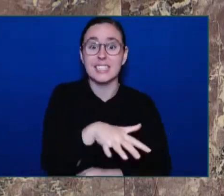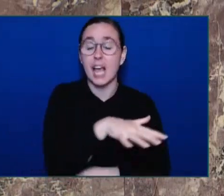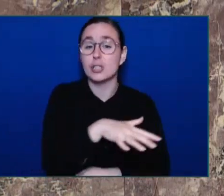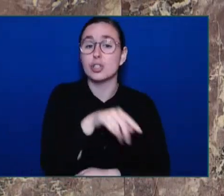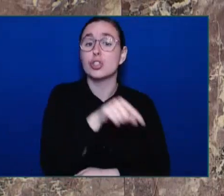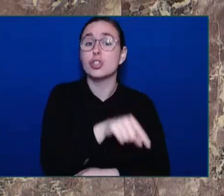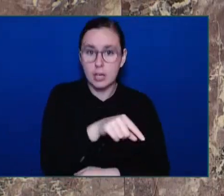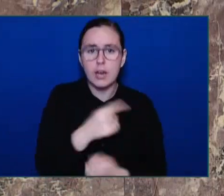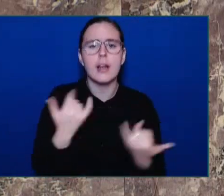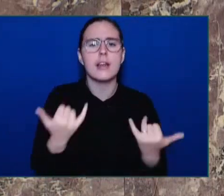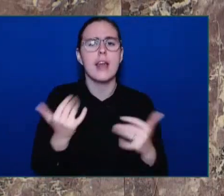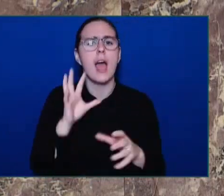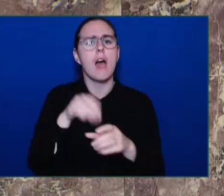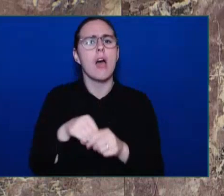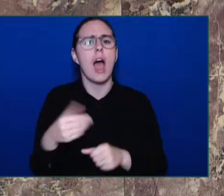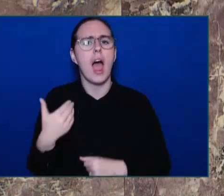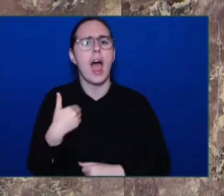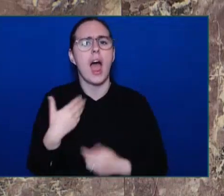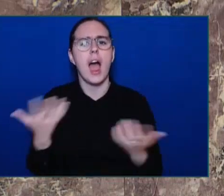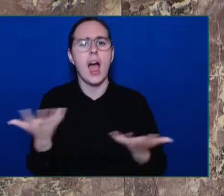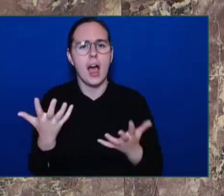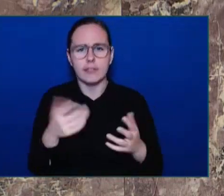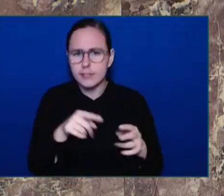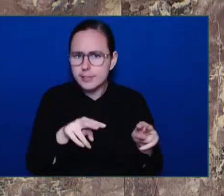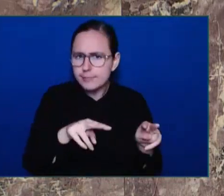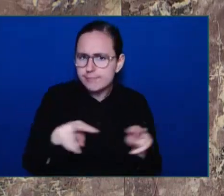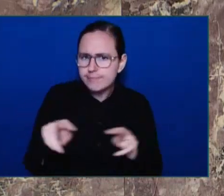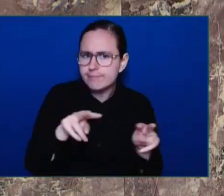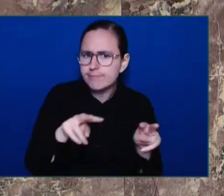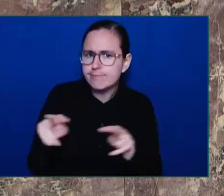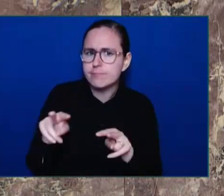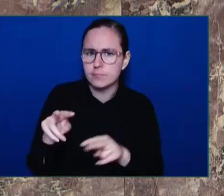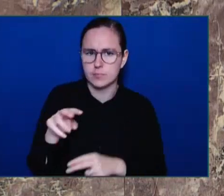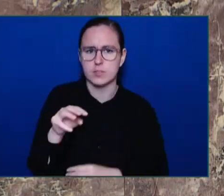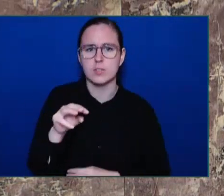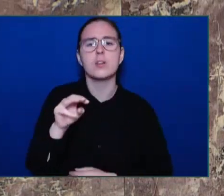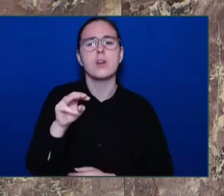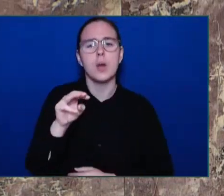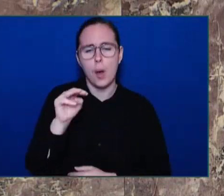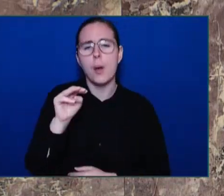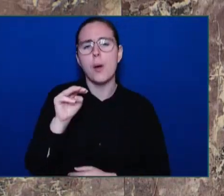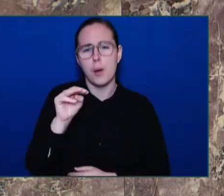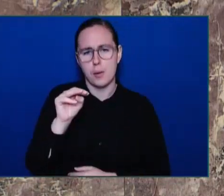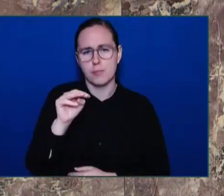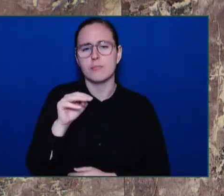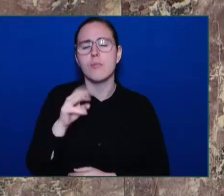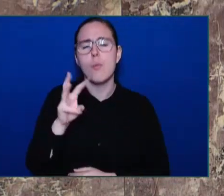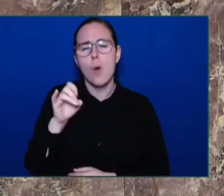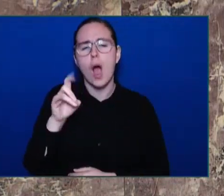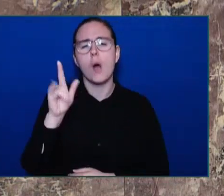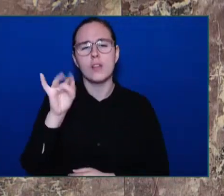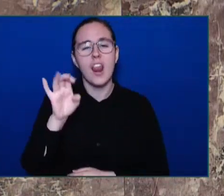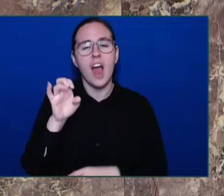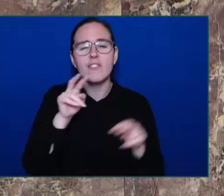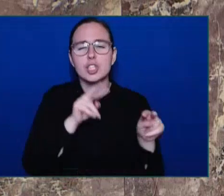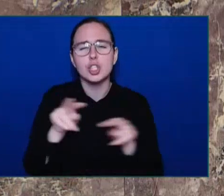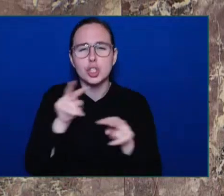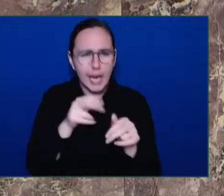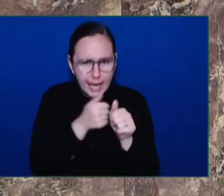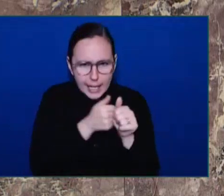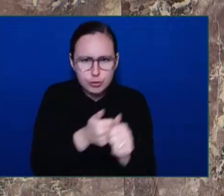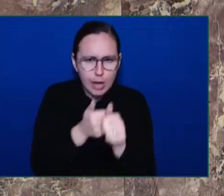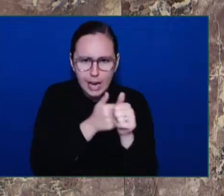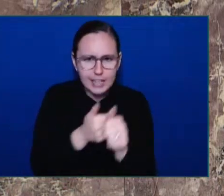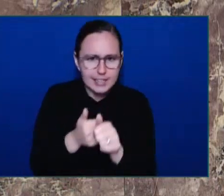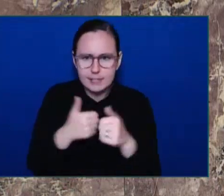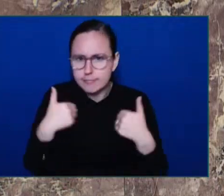Tracking System, a program of Birds Canada and an international research network using automated radio telemetry